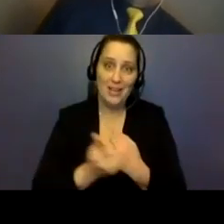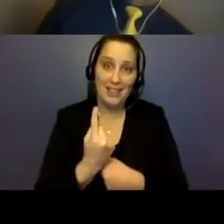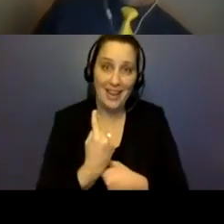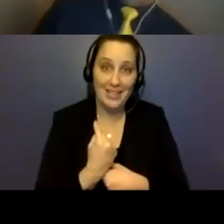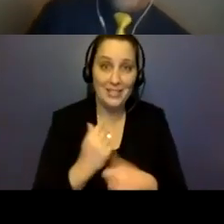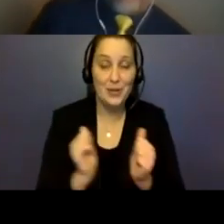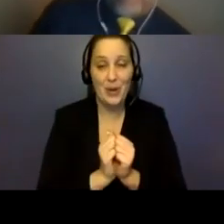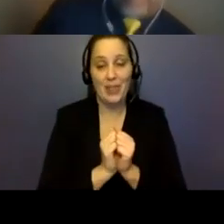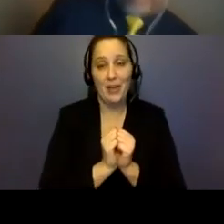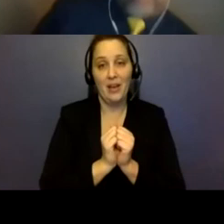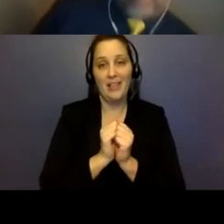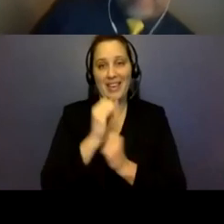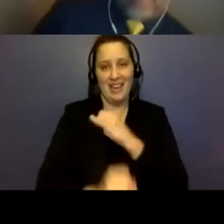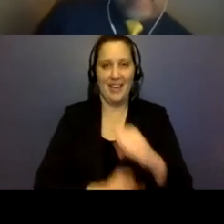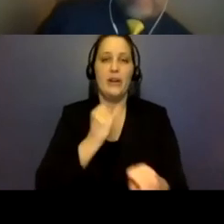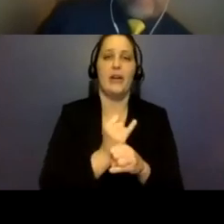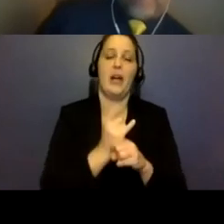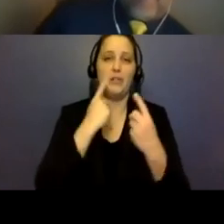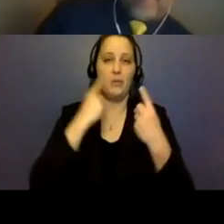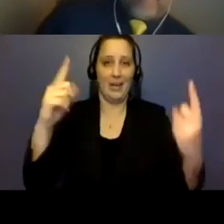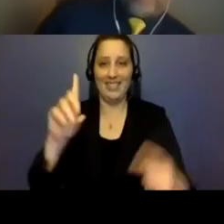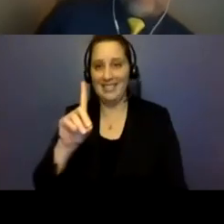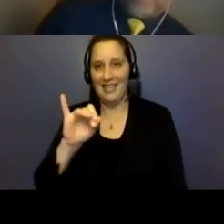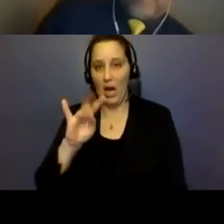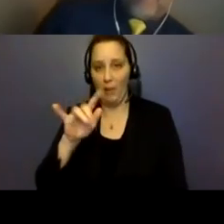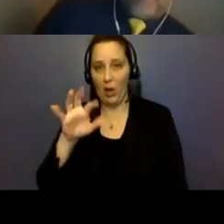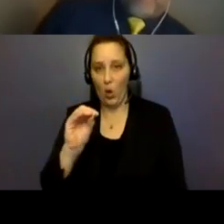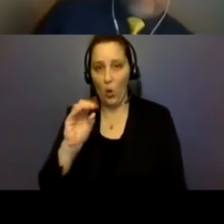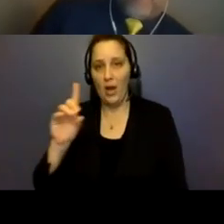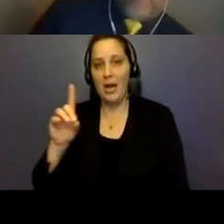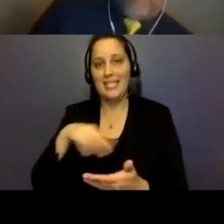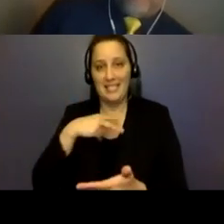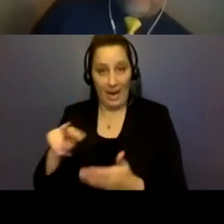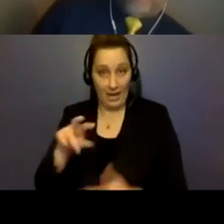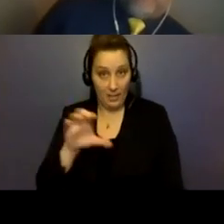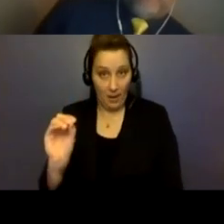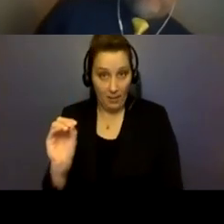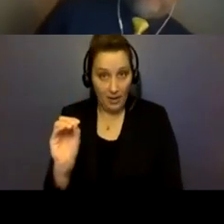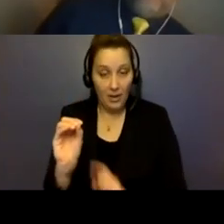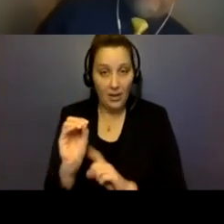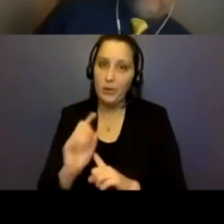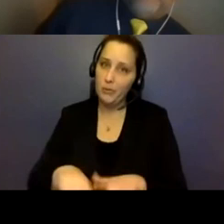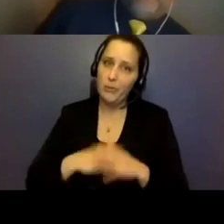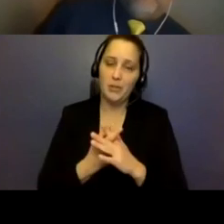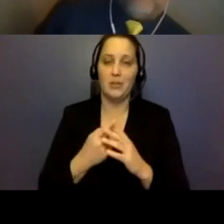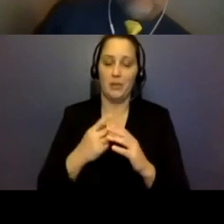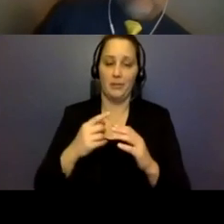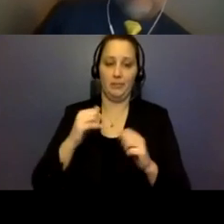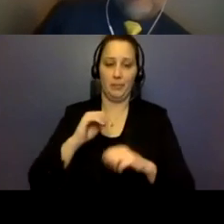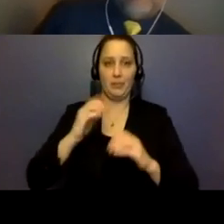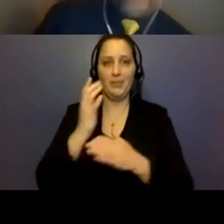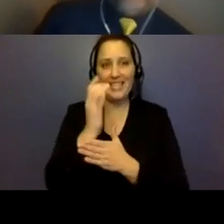with the internationally renowned Diavolo Dance Company. It was an original piece of choreography